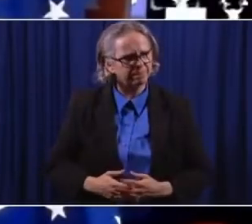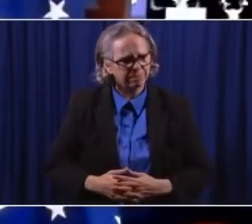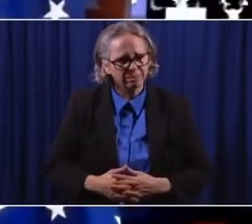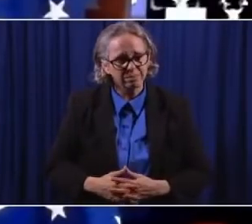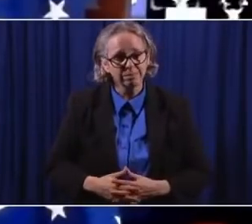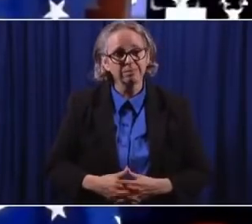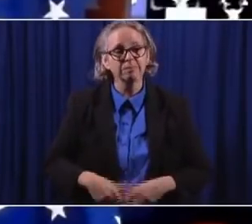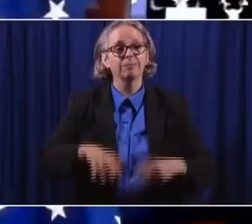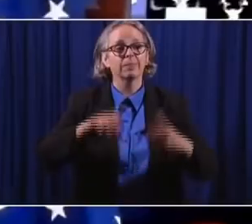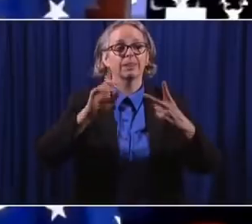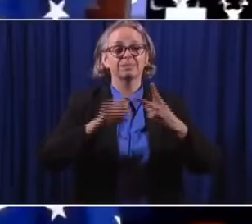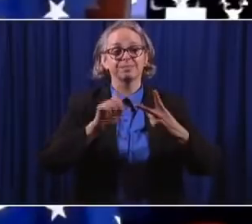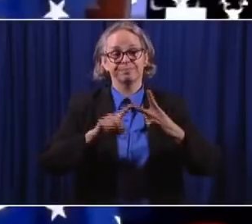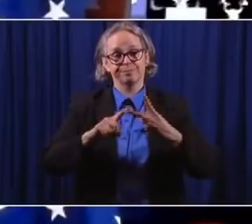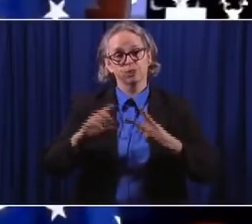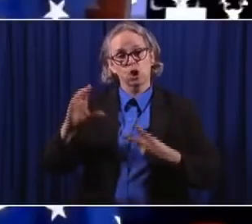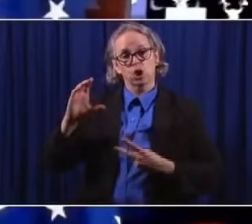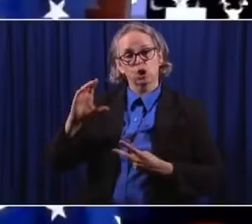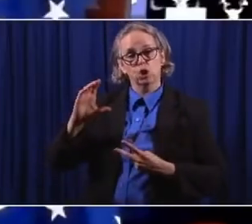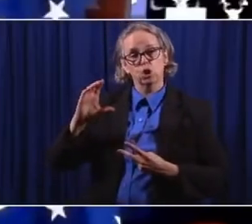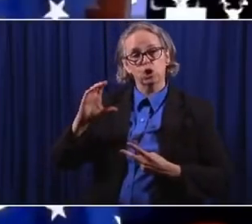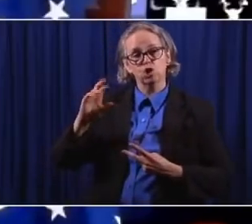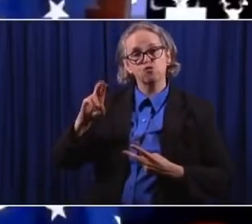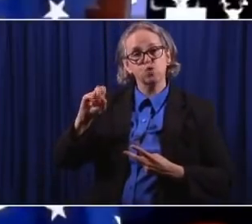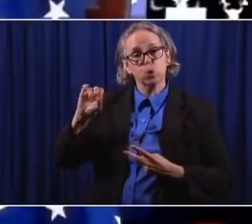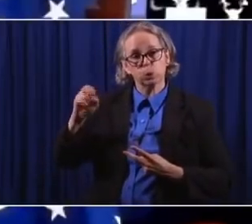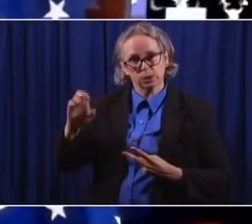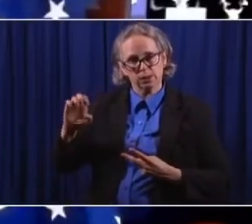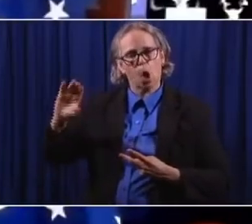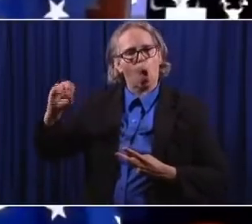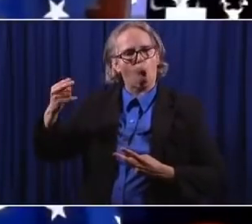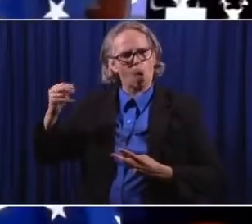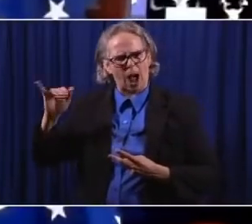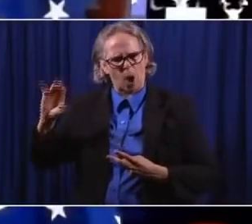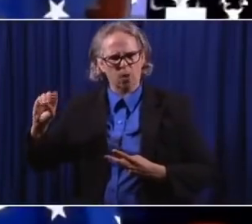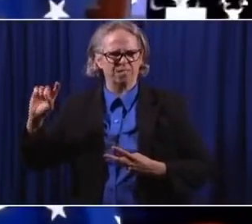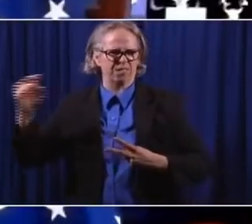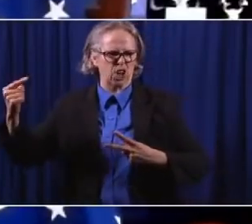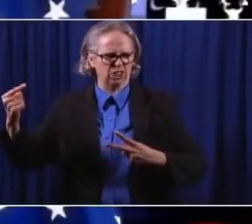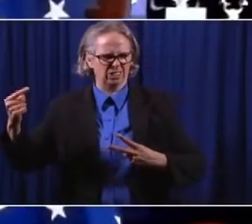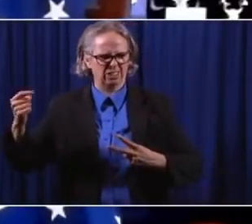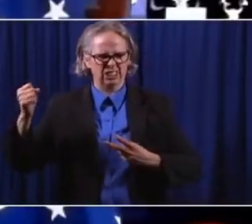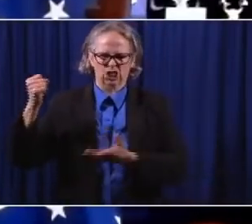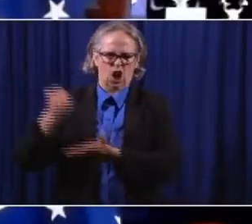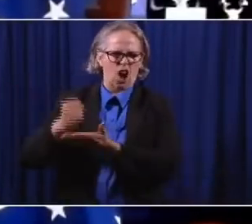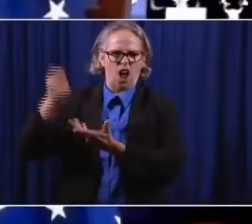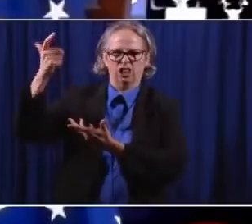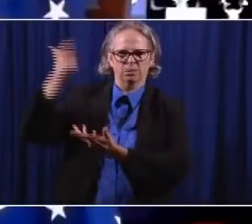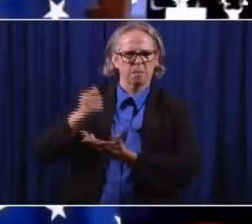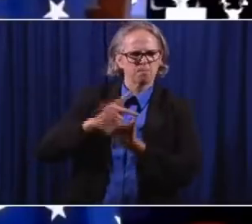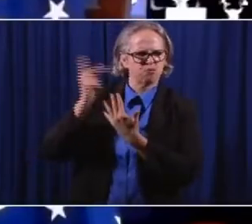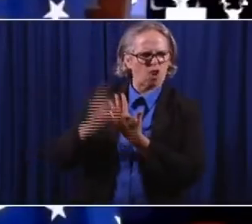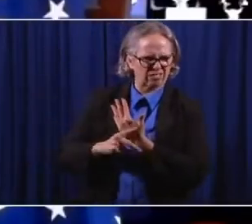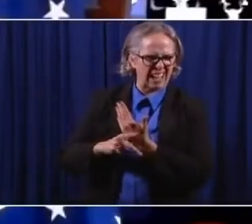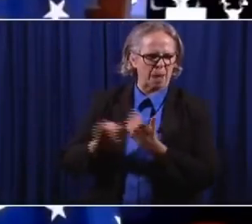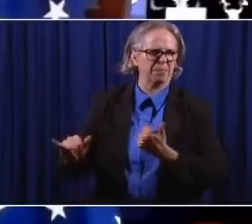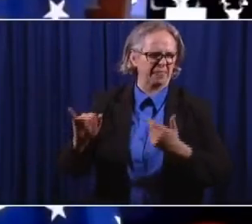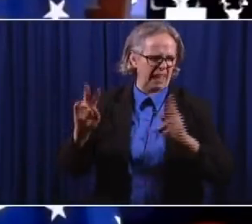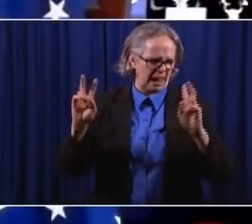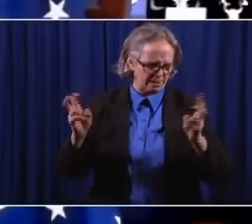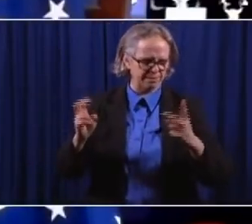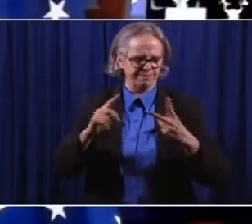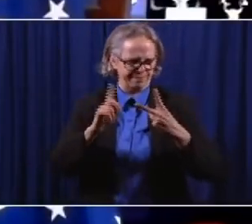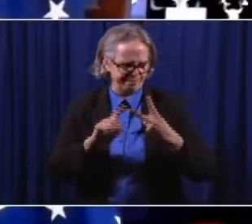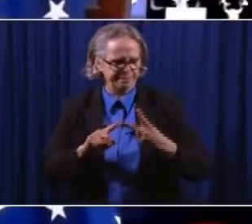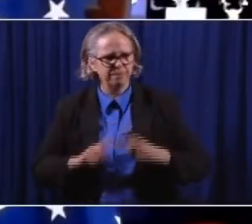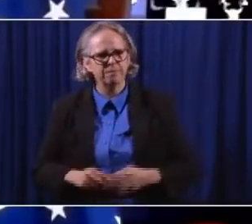Program. This is something that is, of course, near and dear to me because we helped create the program when I was Speaker of the House.